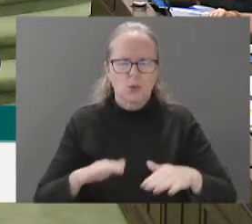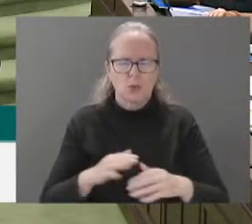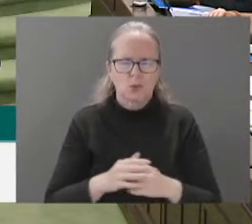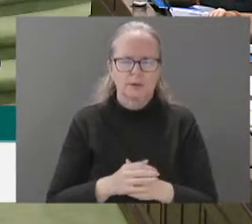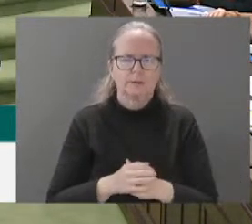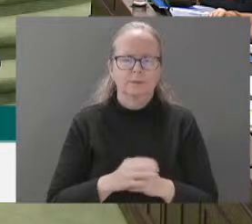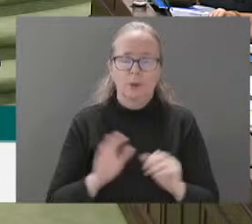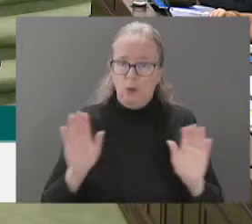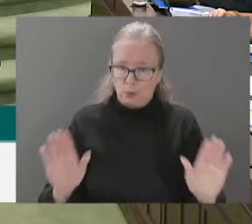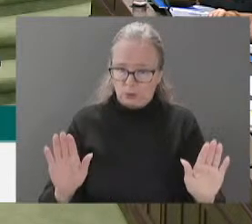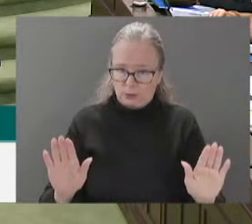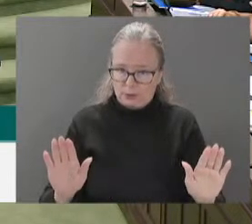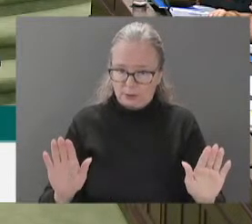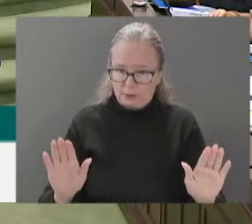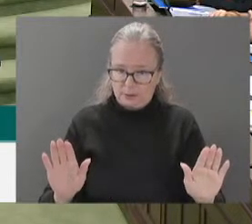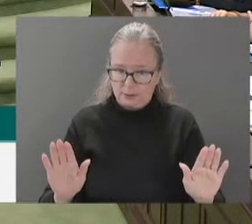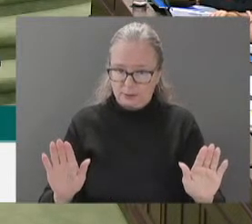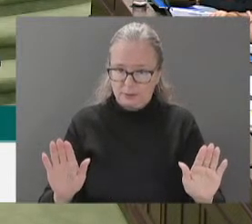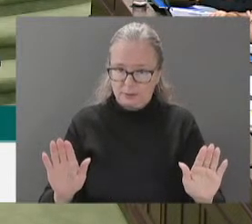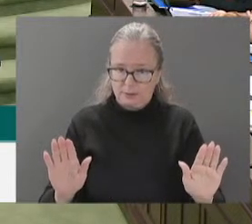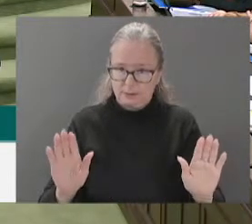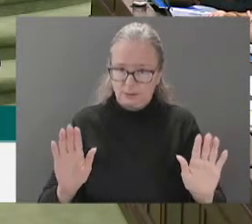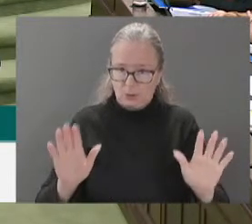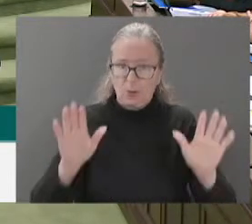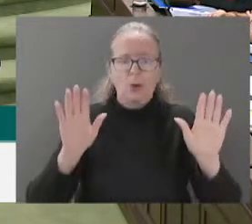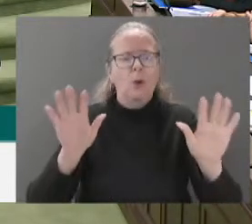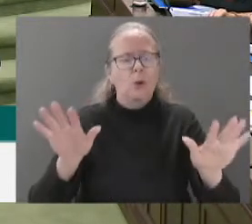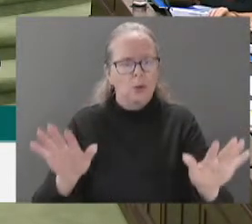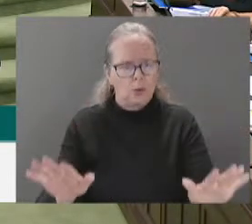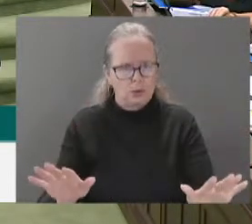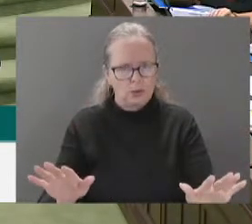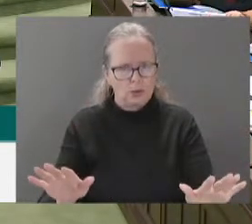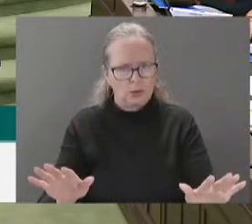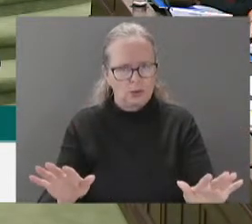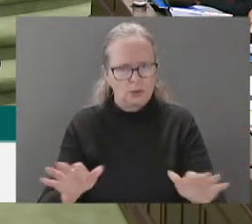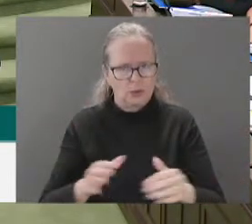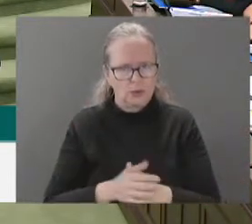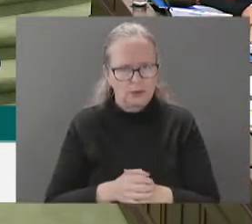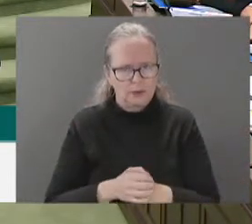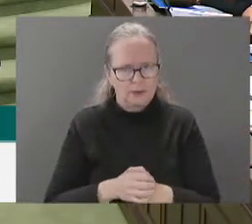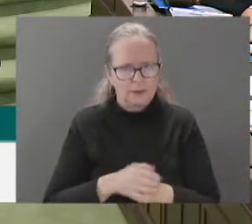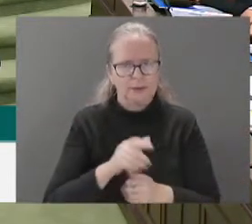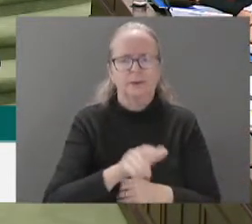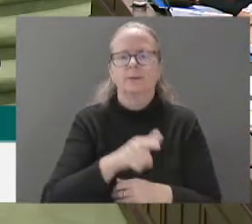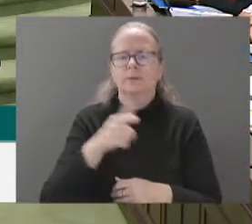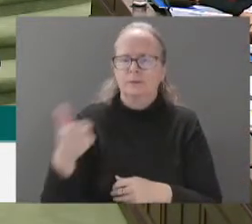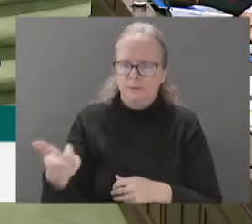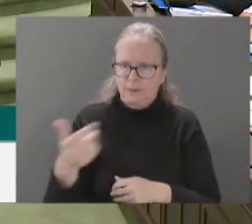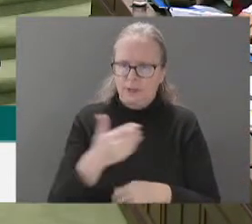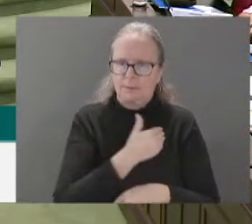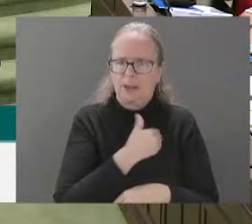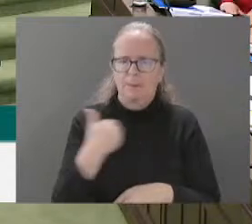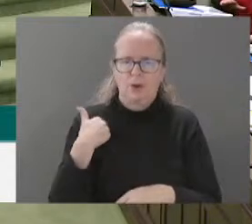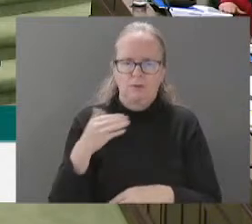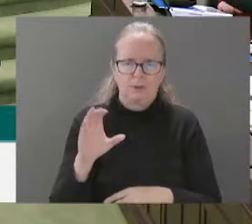order order order order The Honorable member for Calgary Falcon Ridge has a